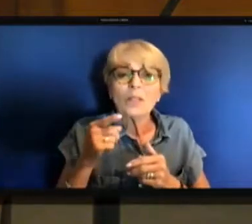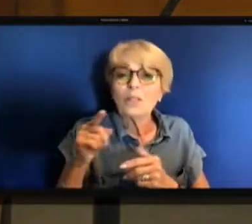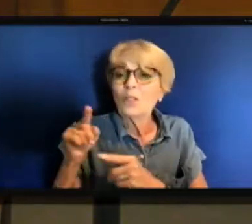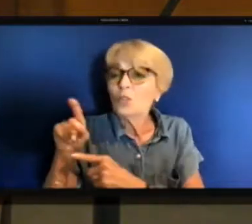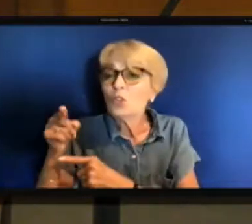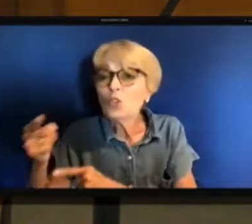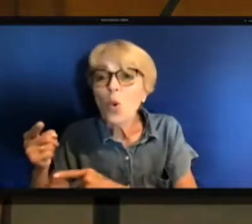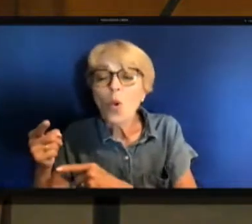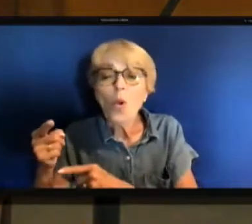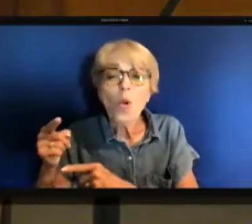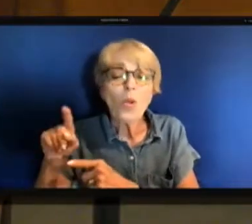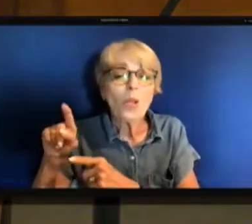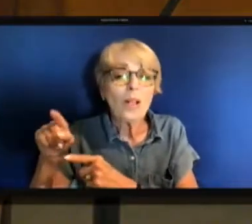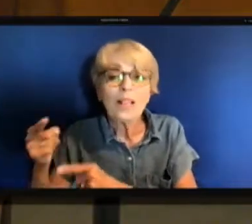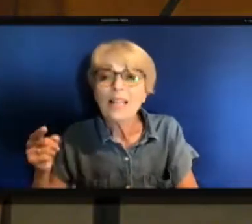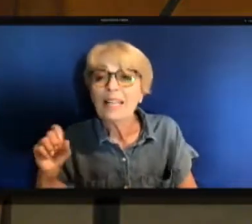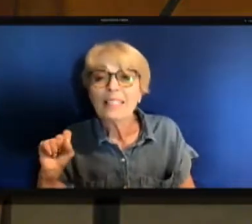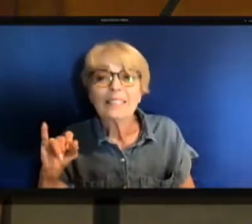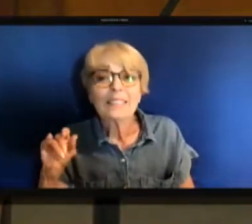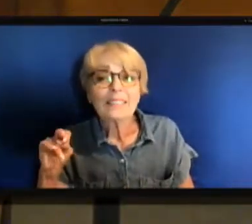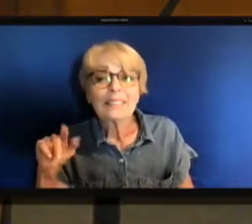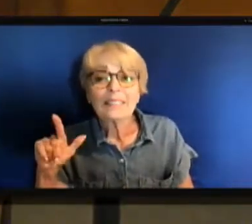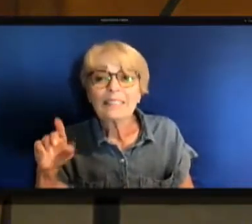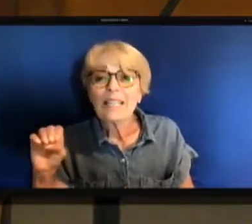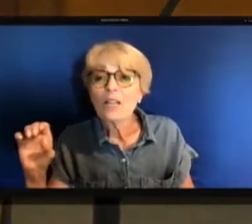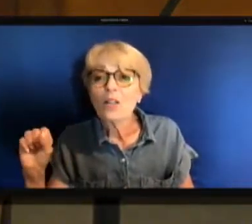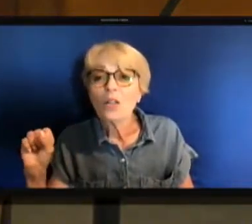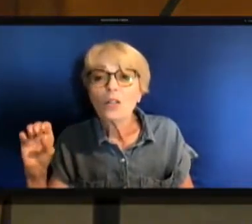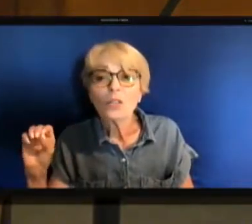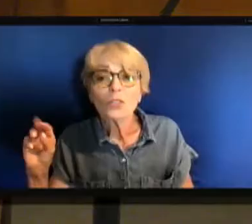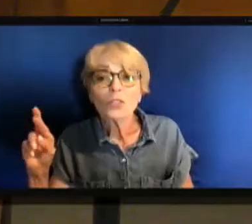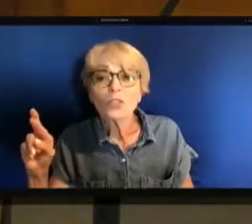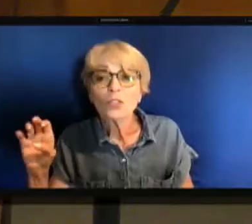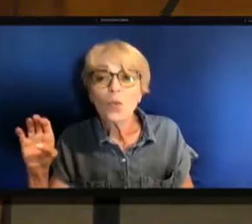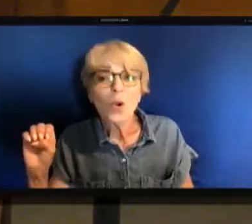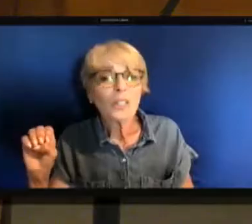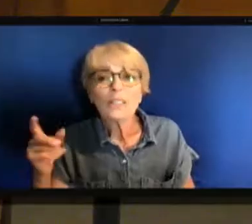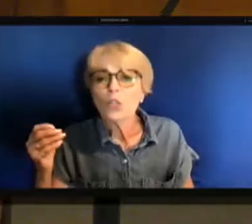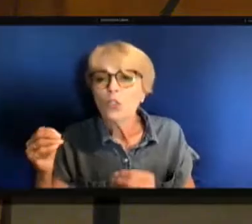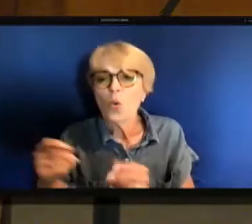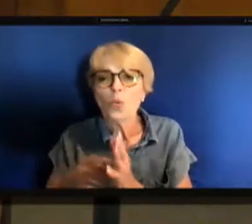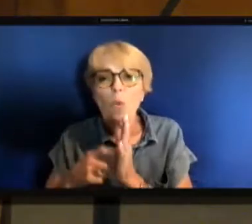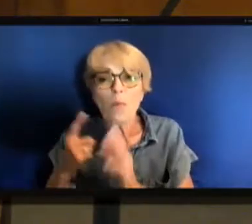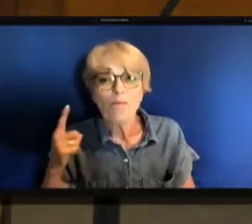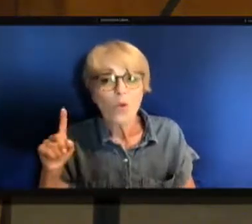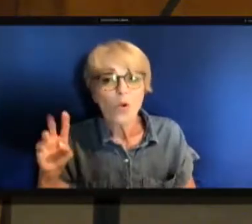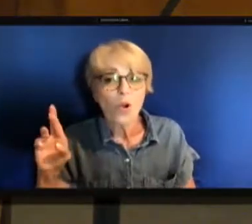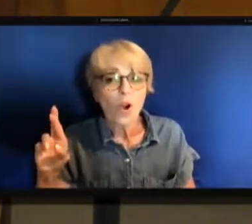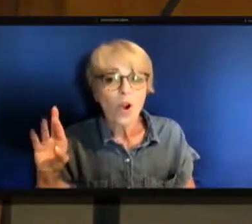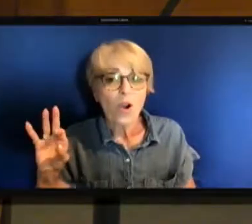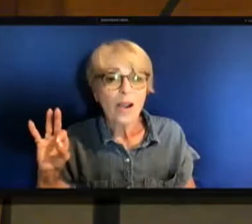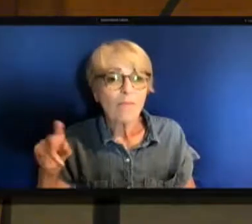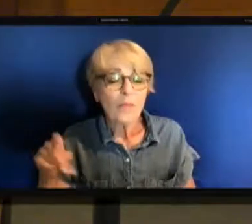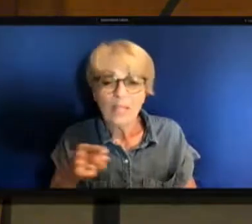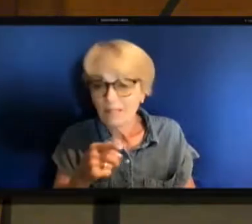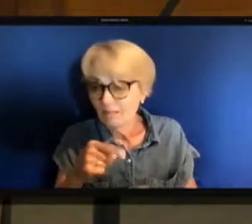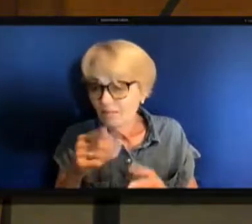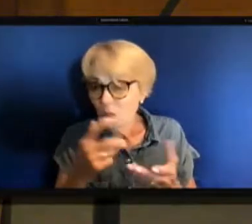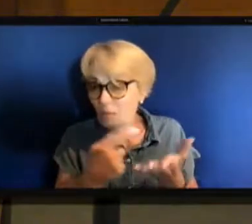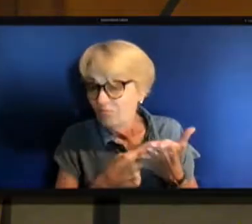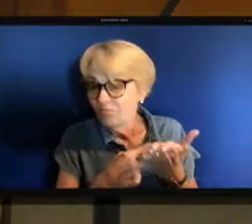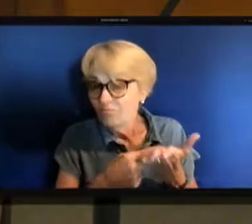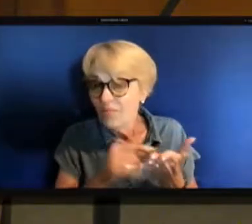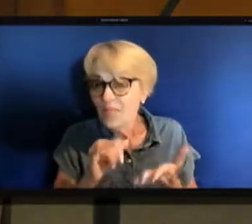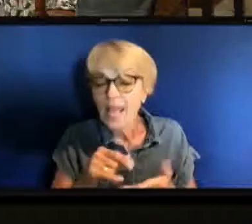single source. It doesn't matter. There's no requirement for RFP. So do you want to make any comment to that, Controller?